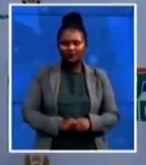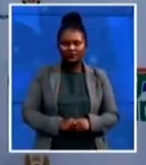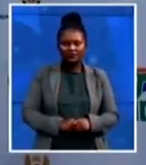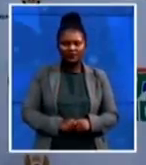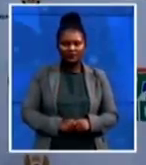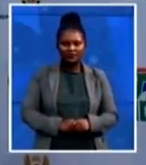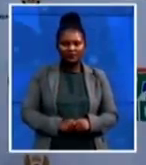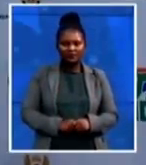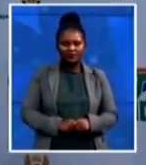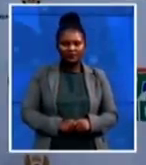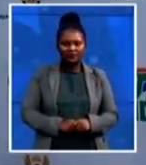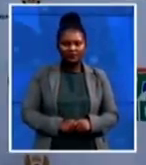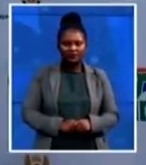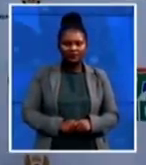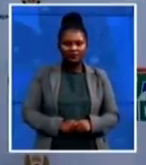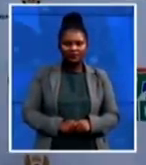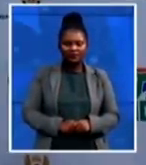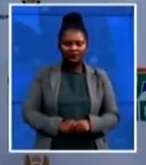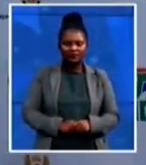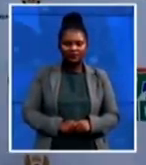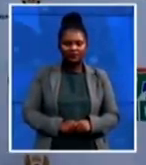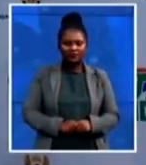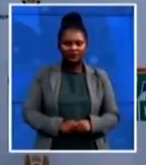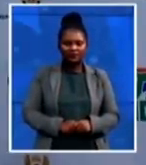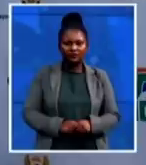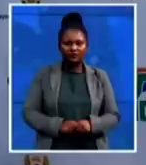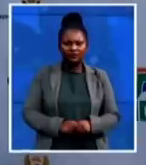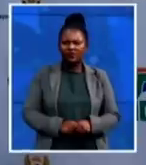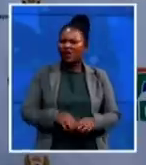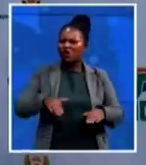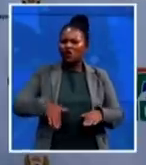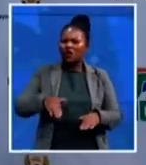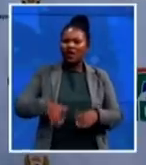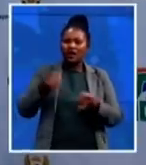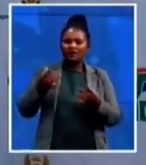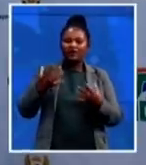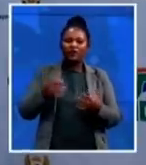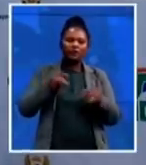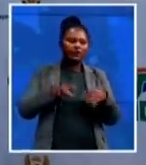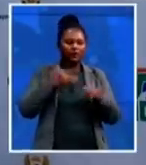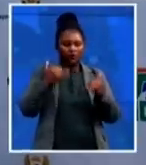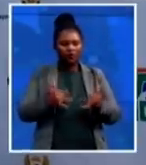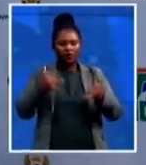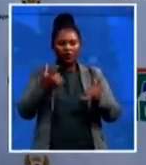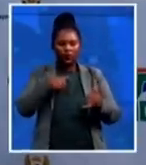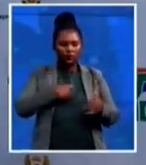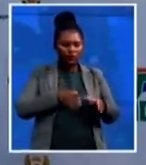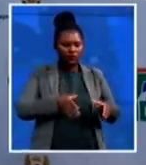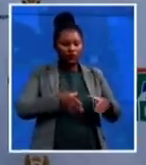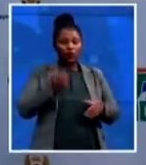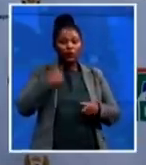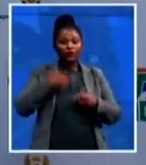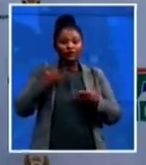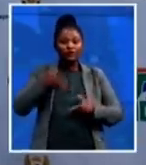I have not even been informed. You know, sometimes we're not in Parliament, we're in Cabinet. We landed yesterday. I didn't hear that information.